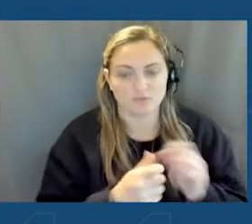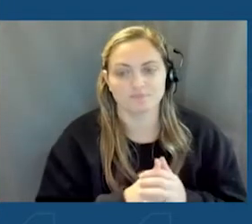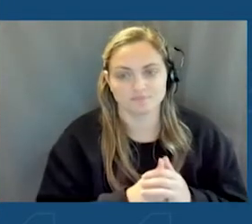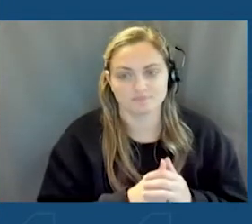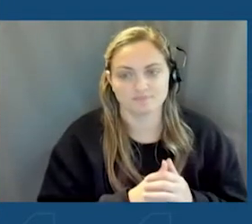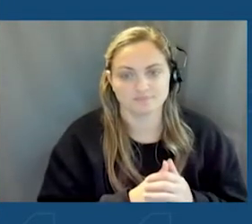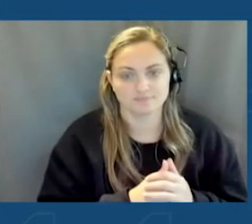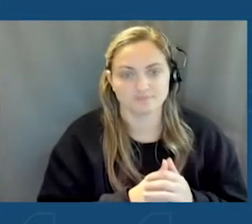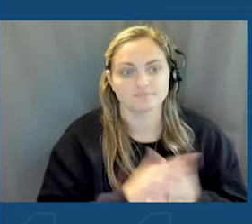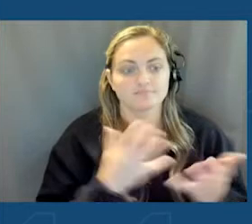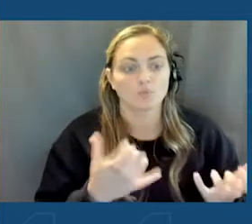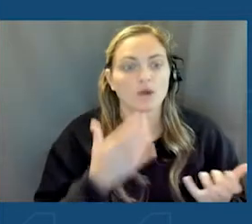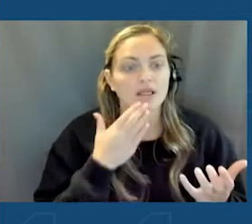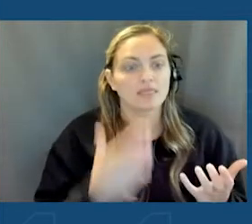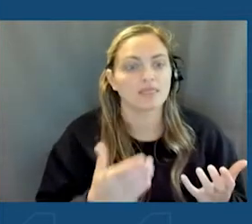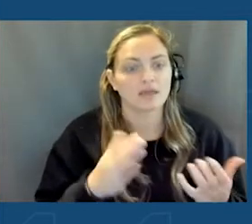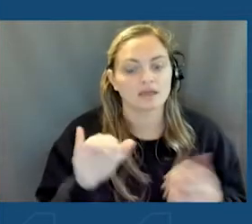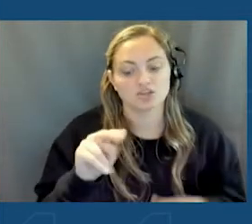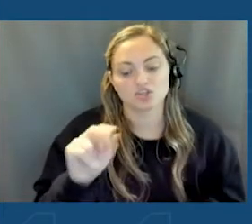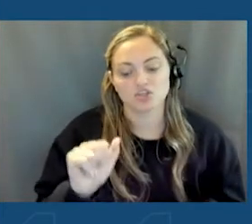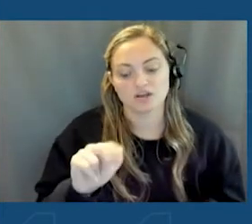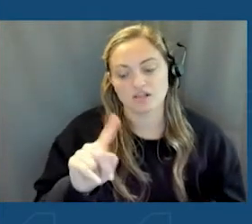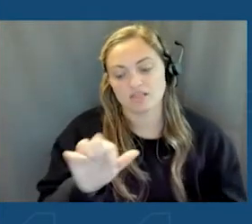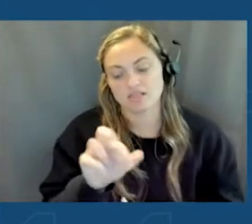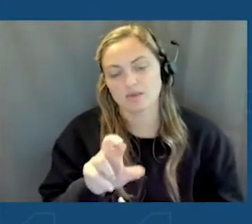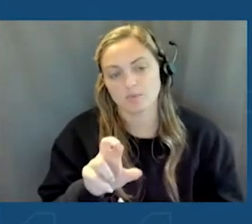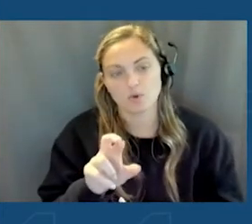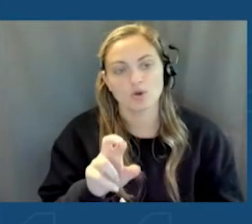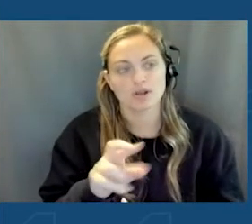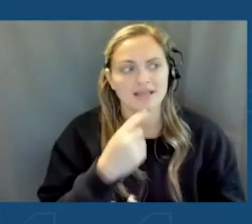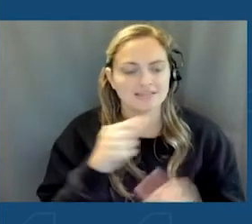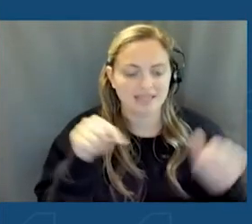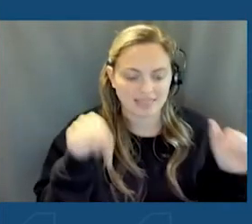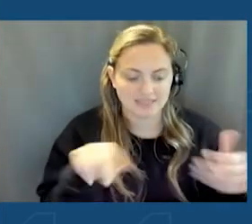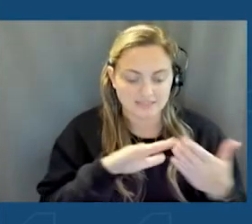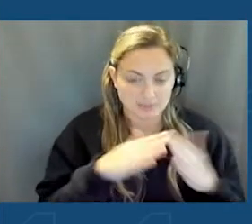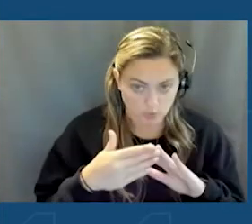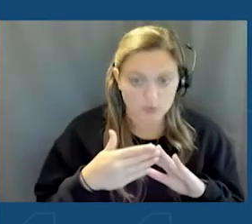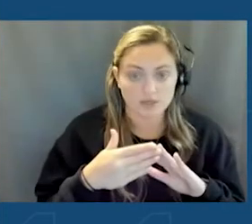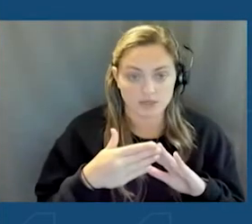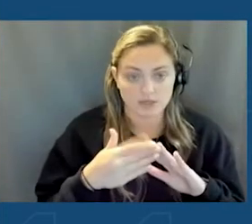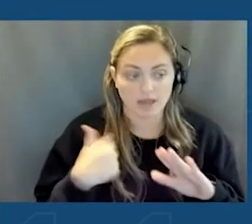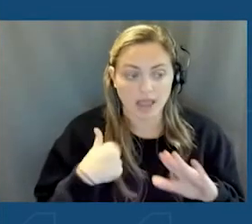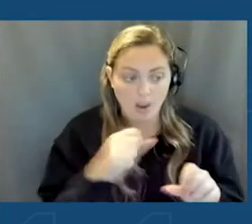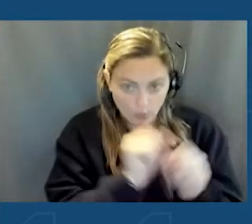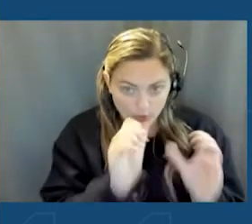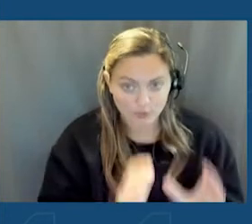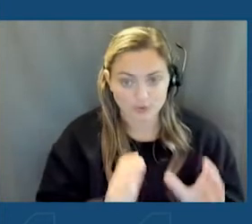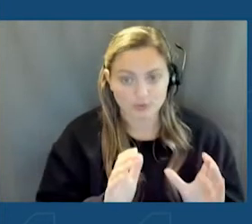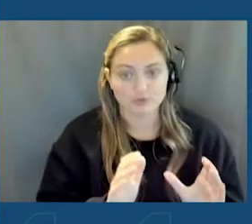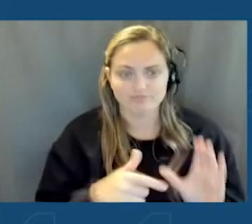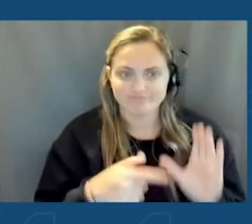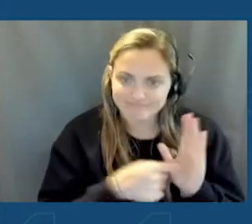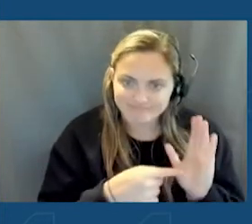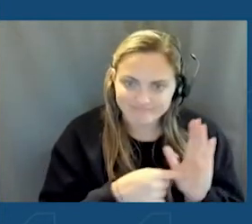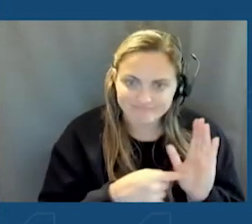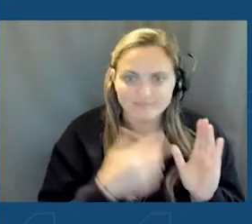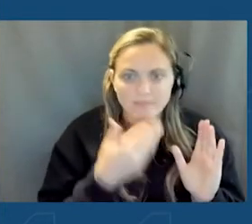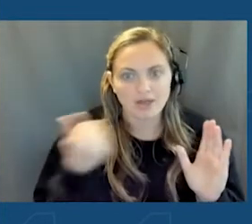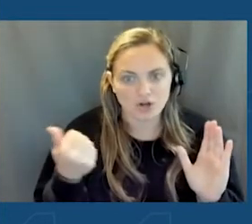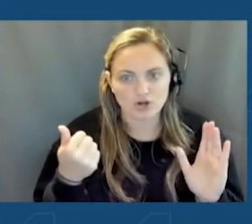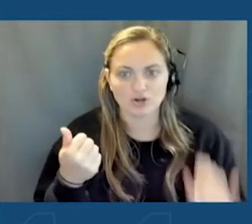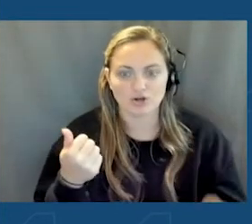I want to thank Jano Lieber and everyone else who said, this community, our workers, deserve better.